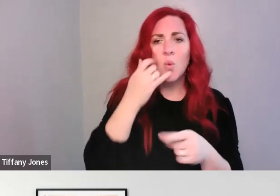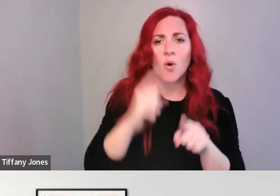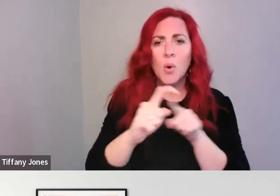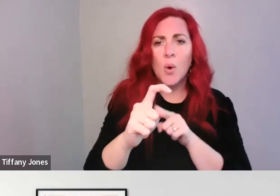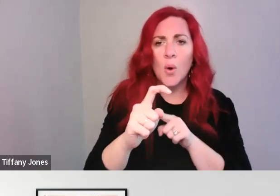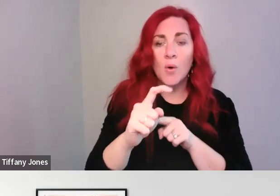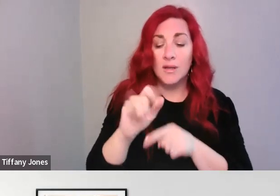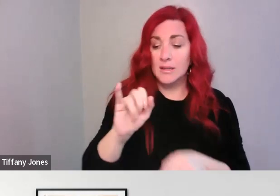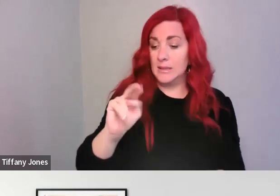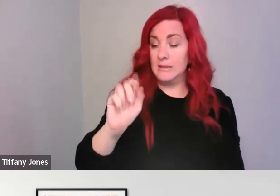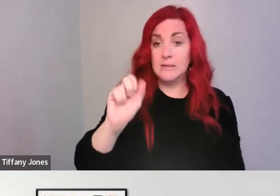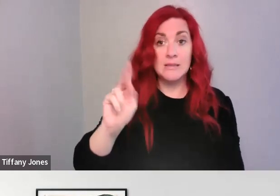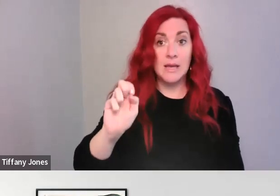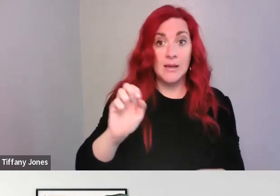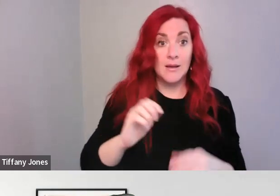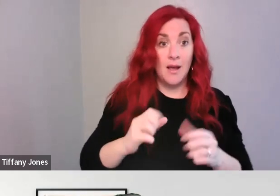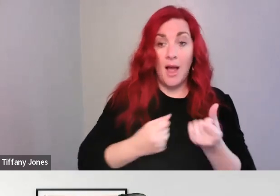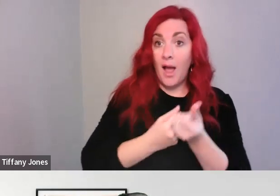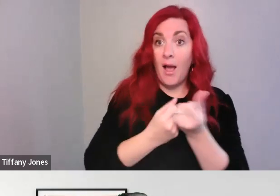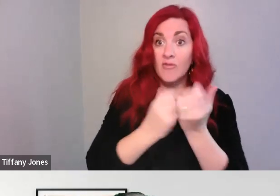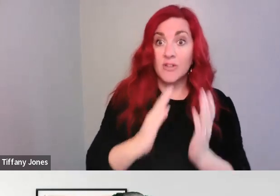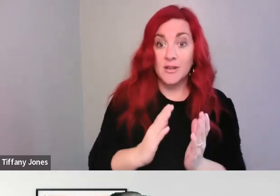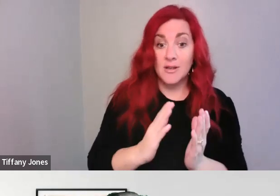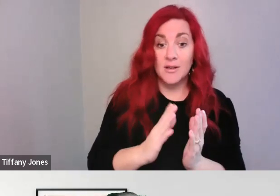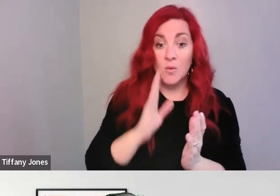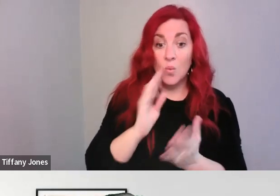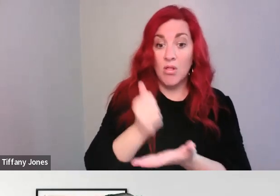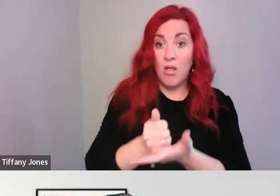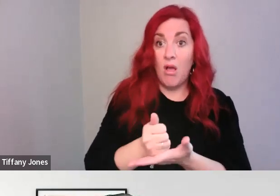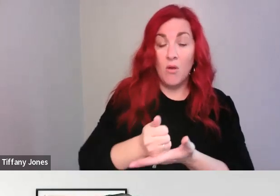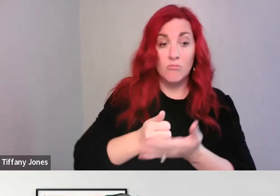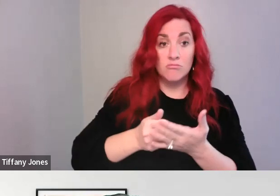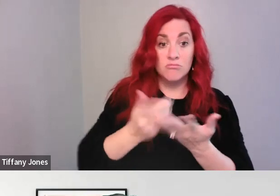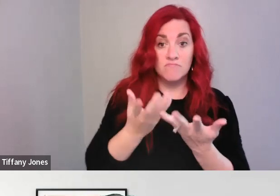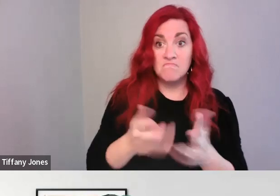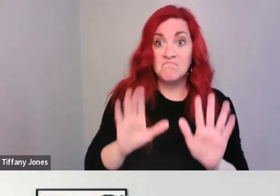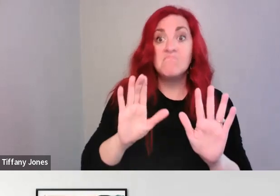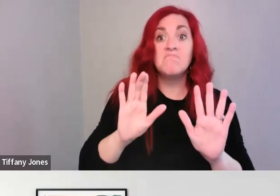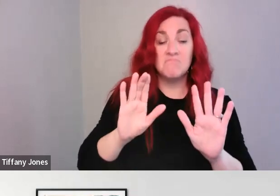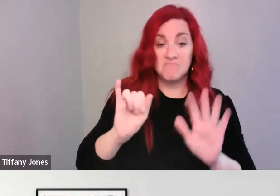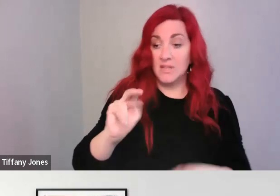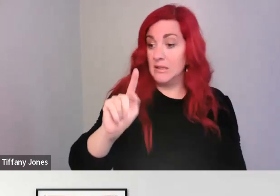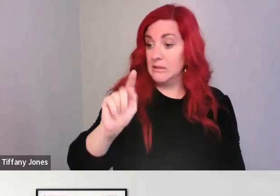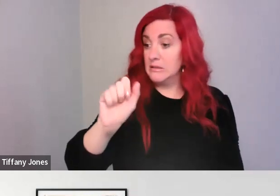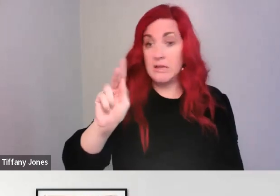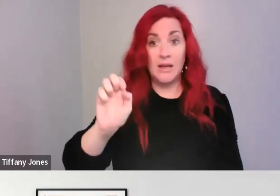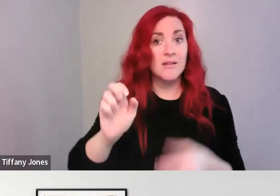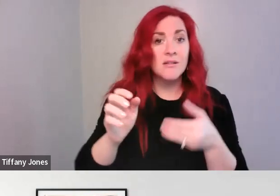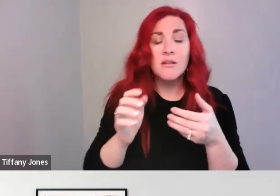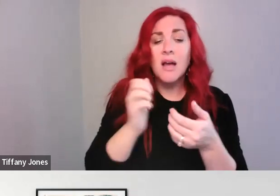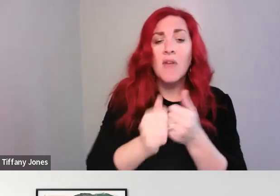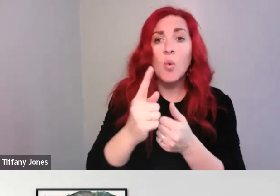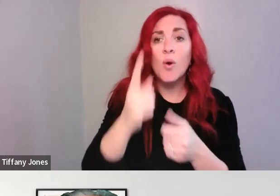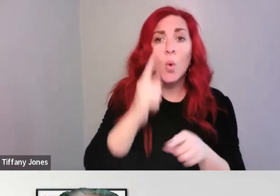intake advocate who can help you complete an intake. And everyone who calls, whether we're able to assign you